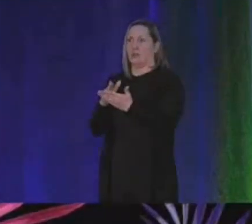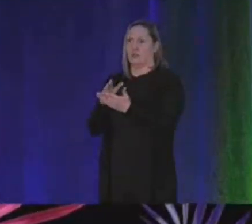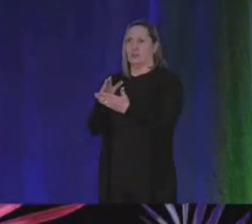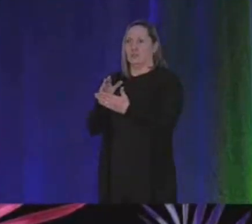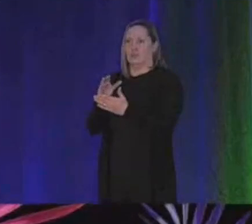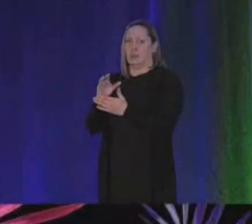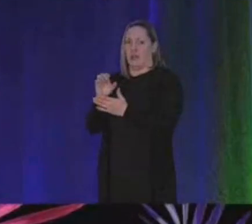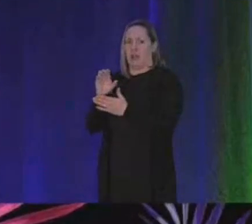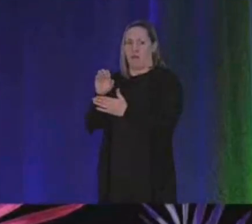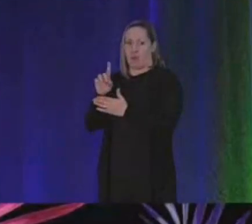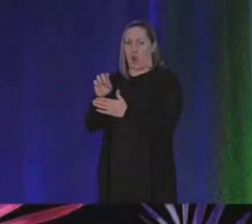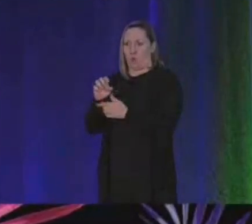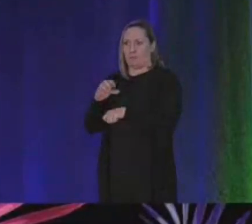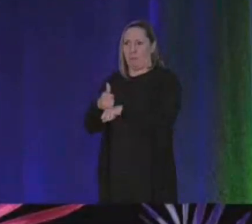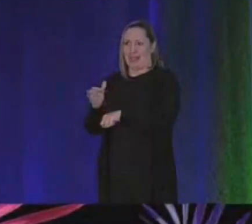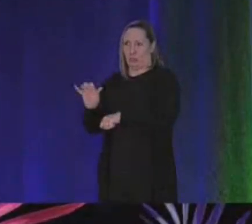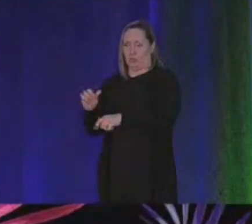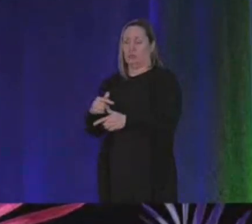So yeah,